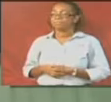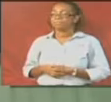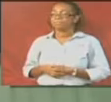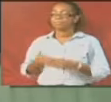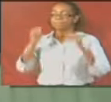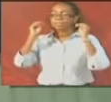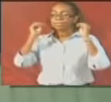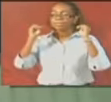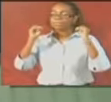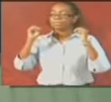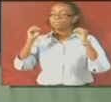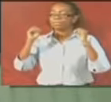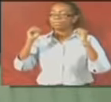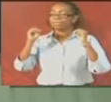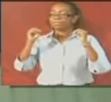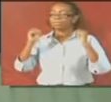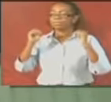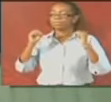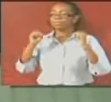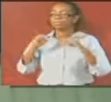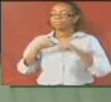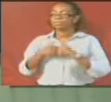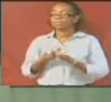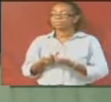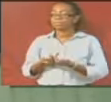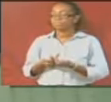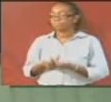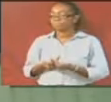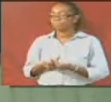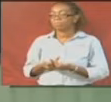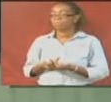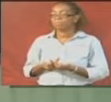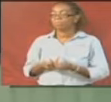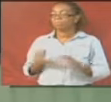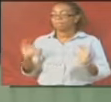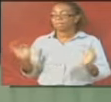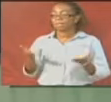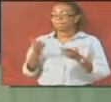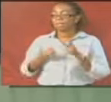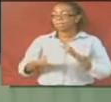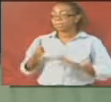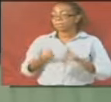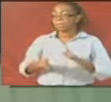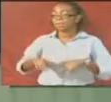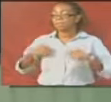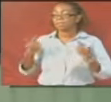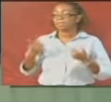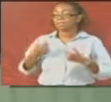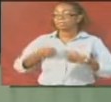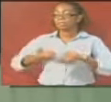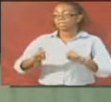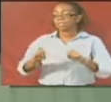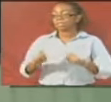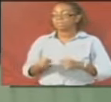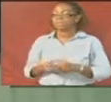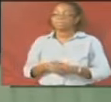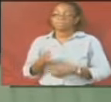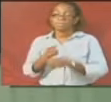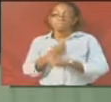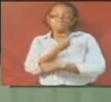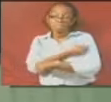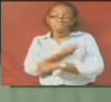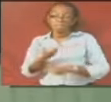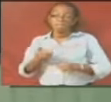members of the socially displaced community? Are they able to get it? How are they being educated? And has anybody from that